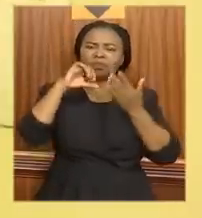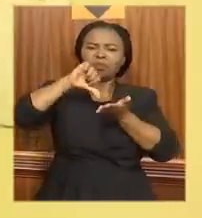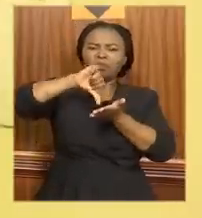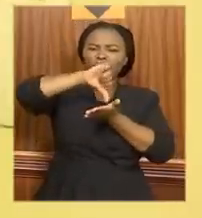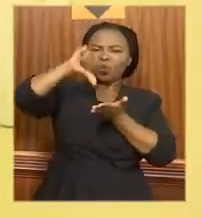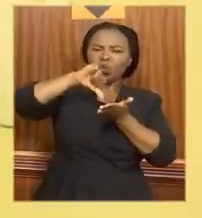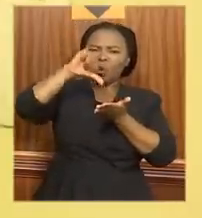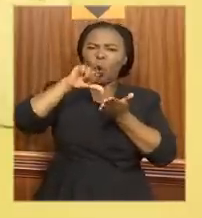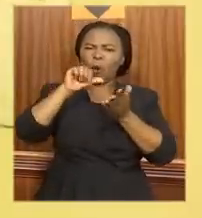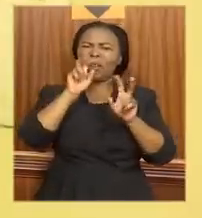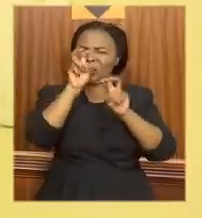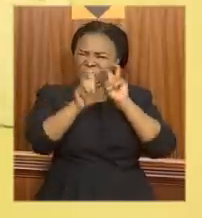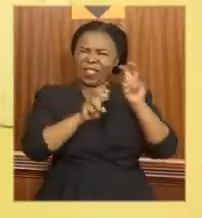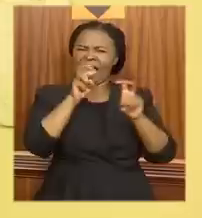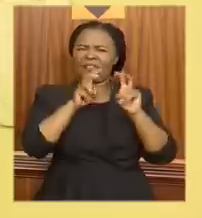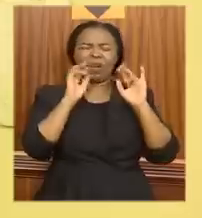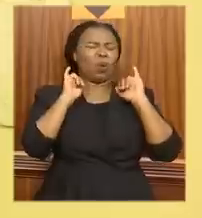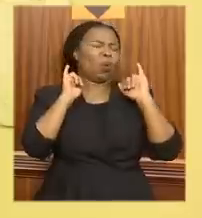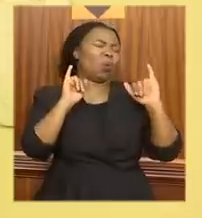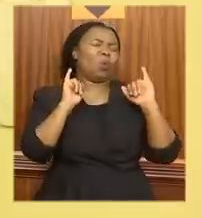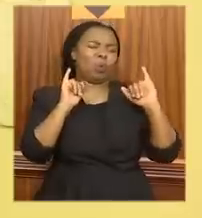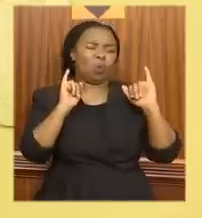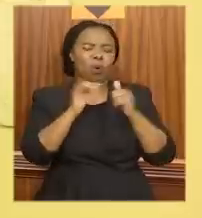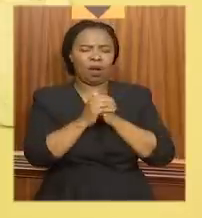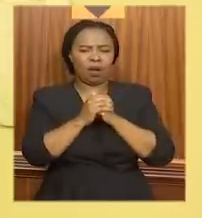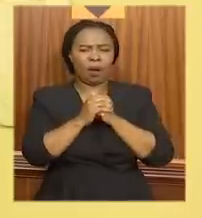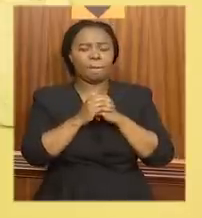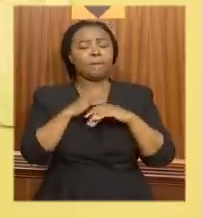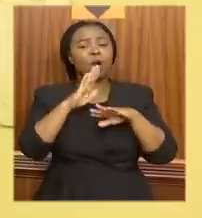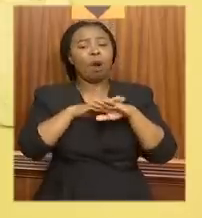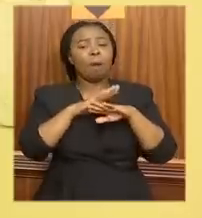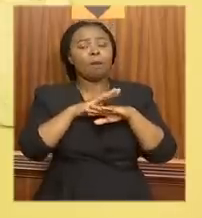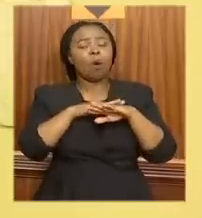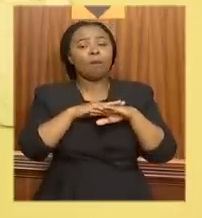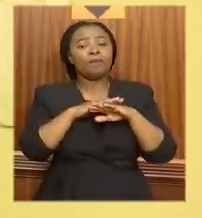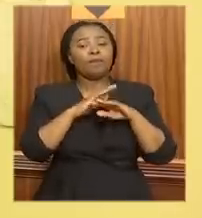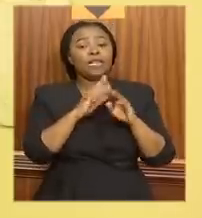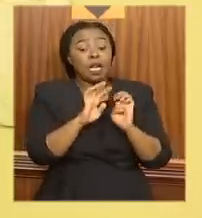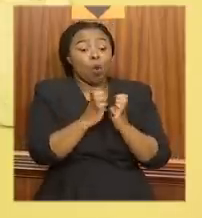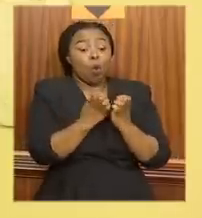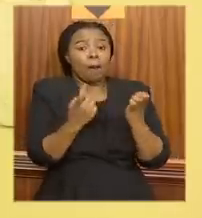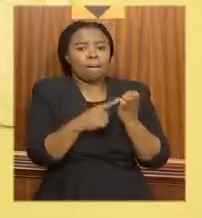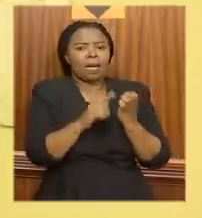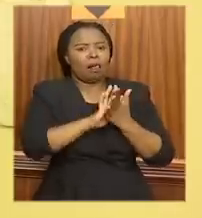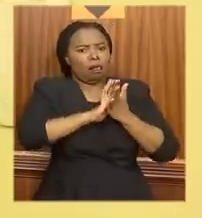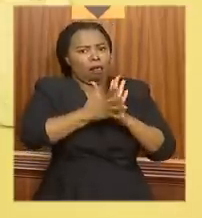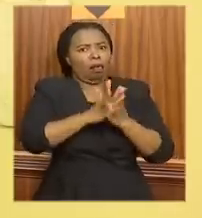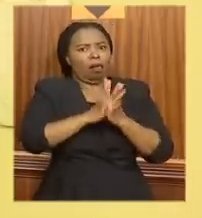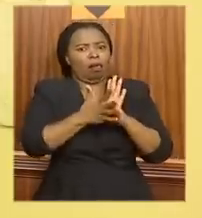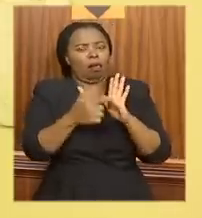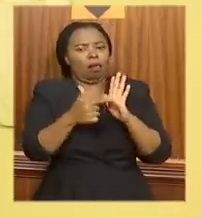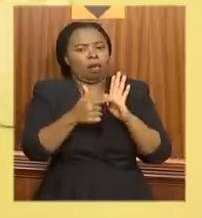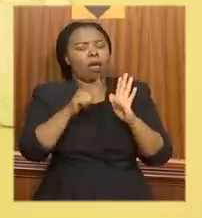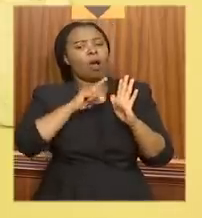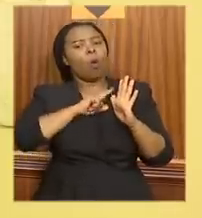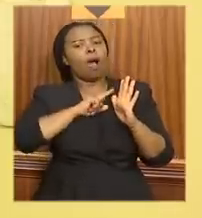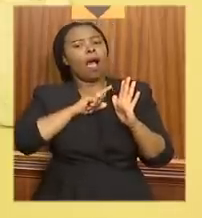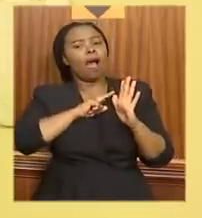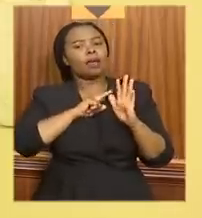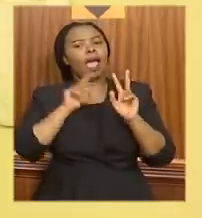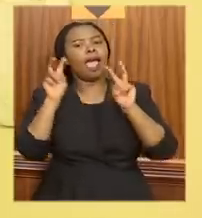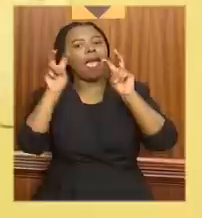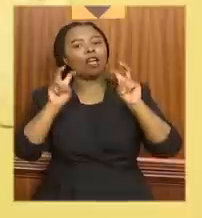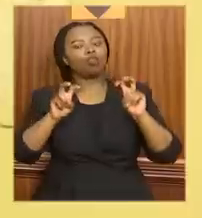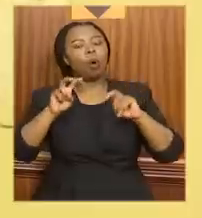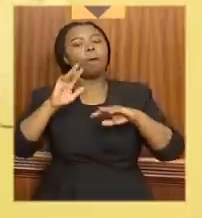scale, and the deliberate damaging of equipment so that Eskom should continue to